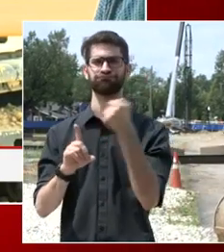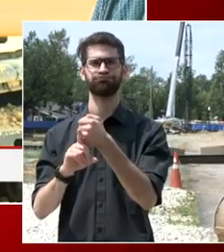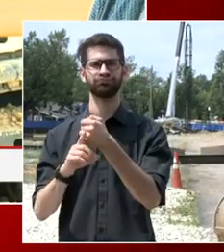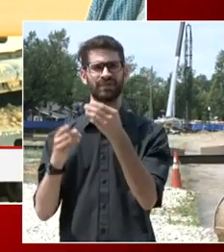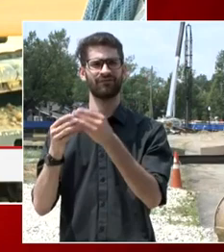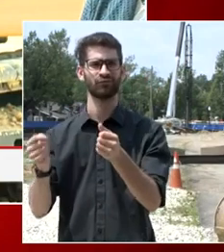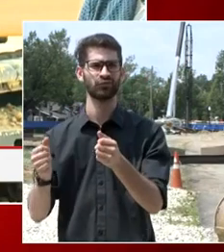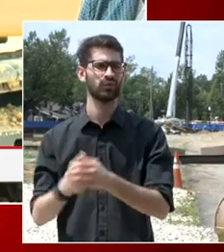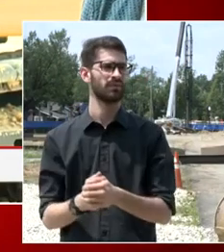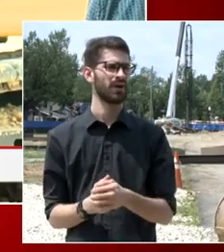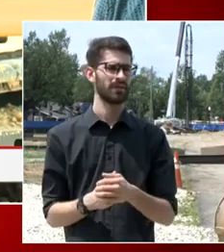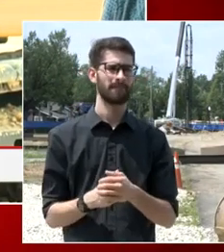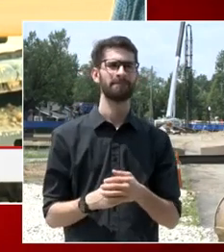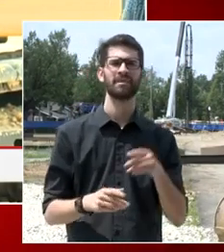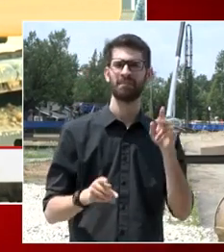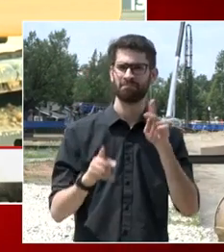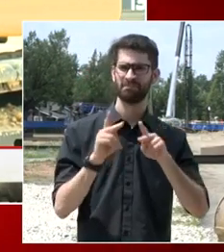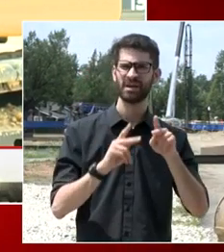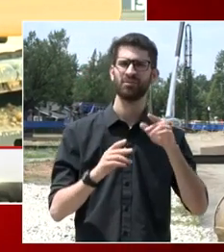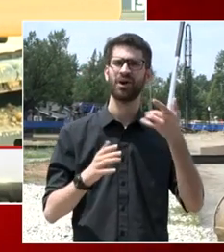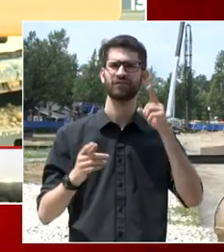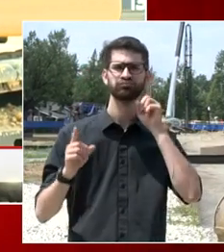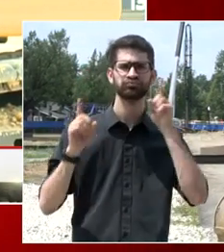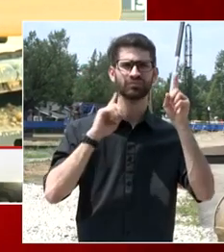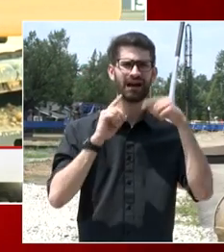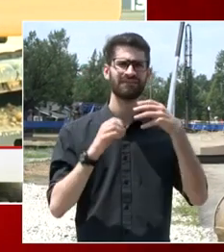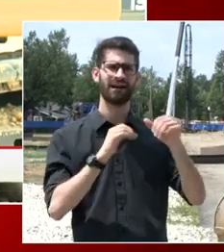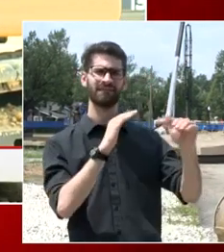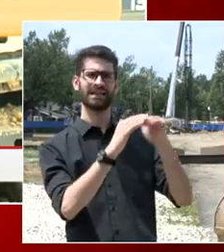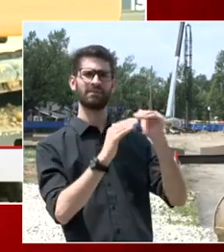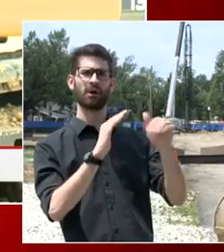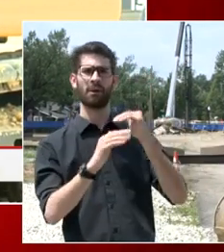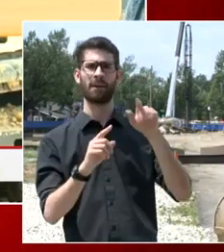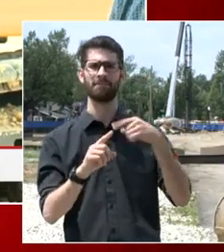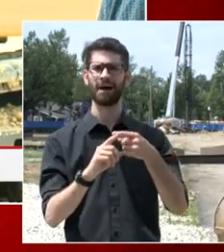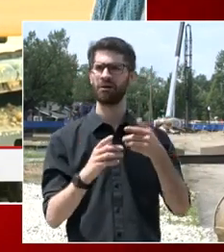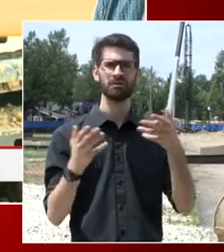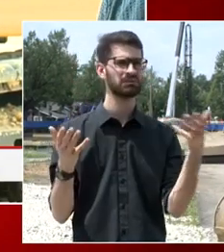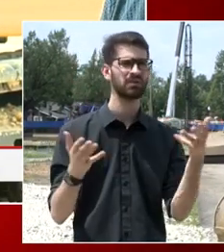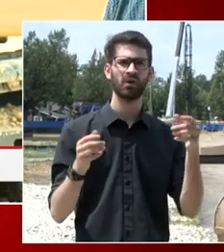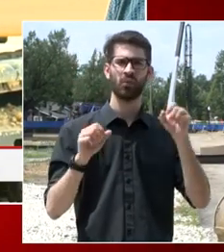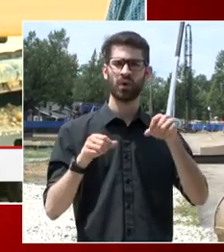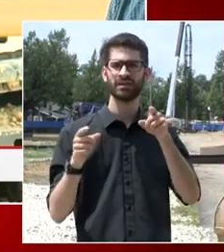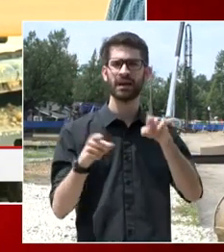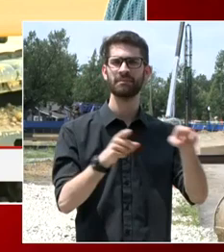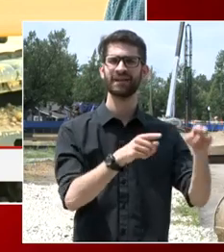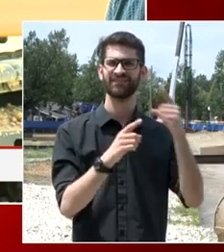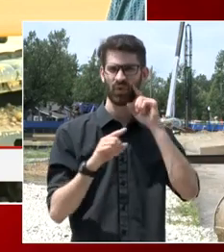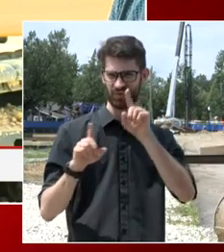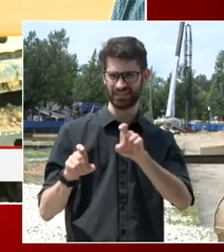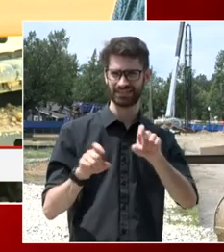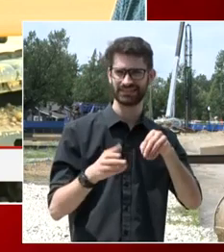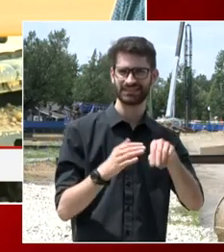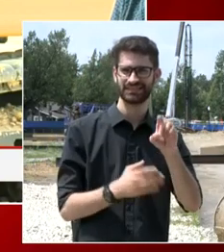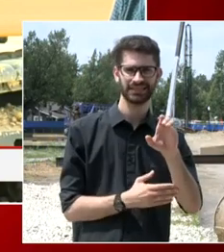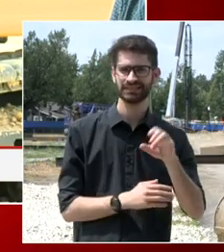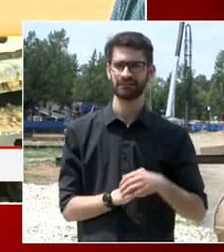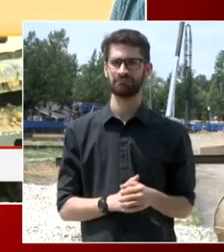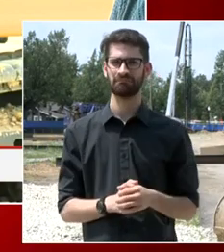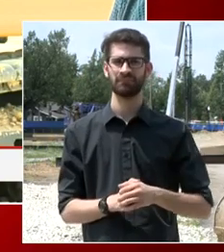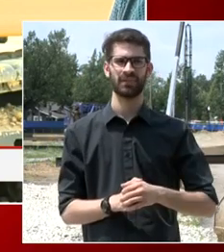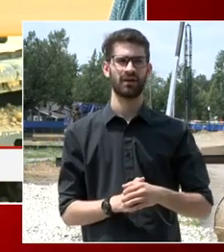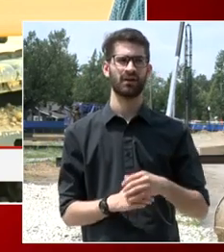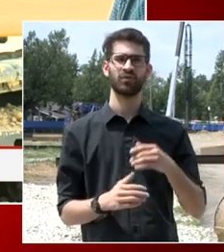some people have looked into, because I've gotten emails about what cycle times we have for all of the testing that's happening in D.C. So it has to have the right